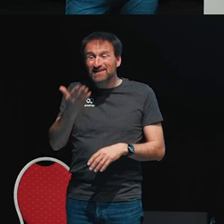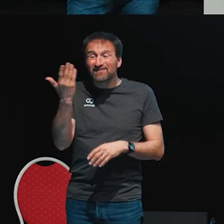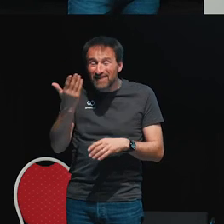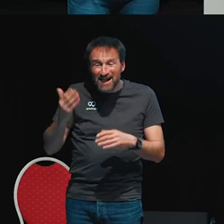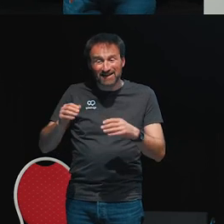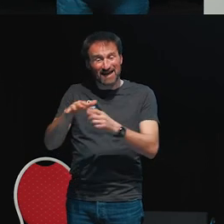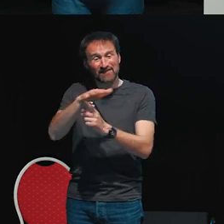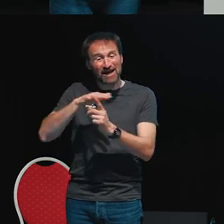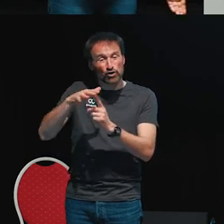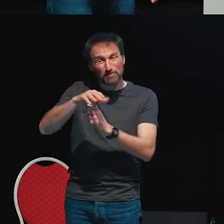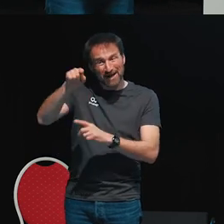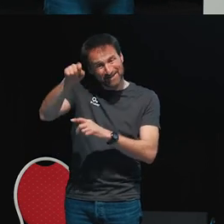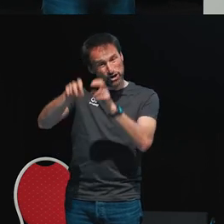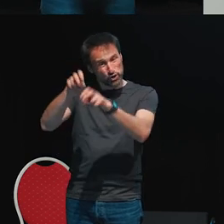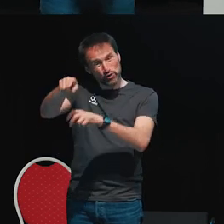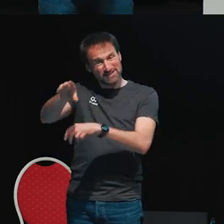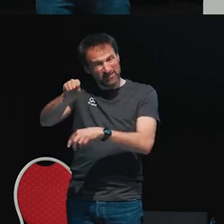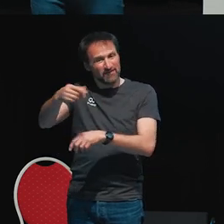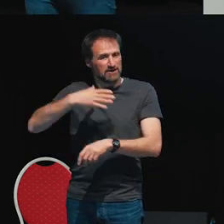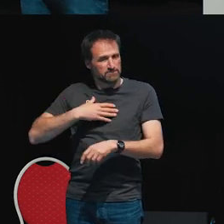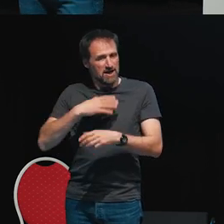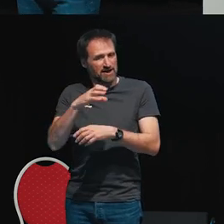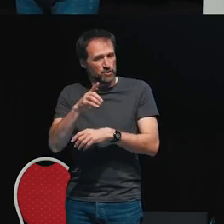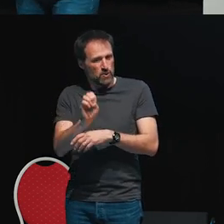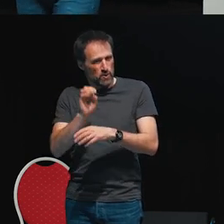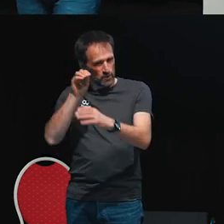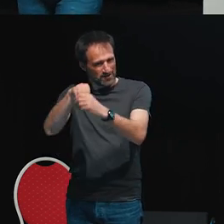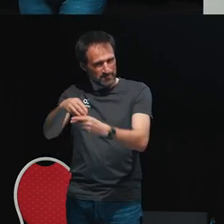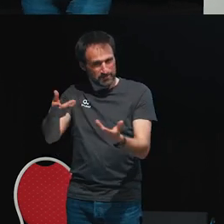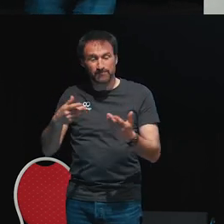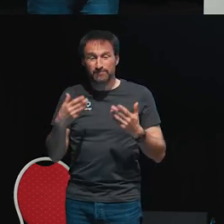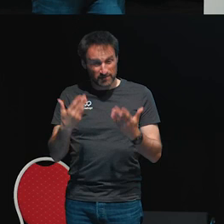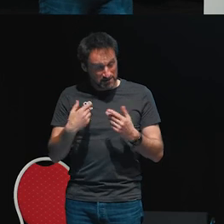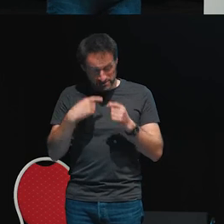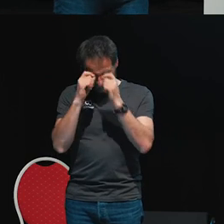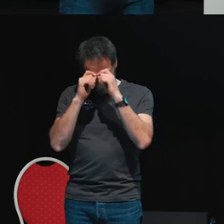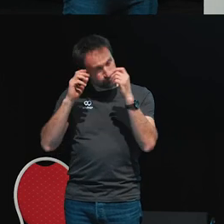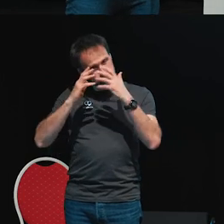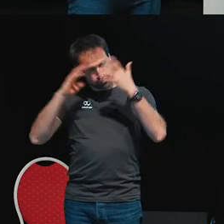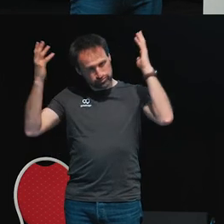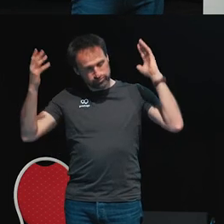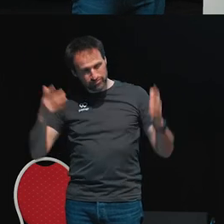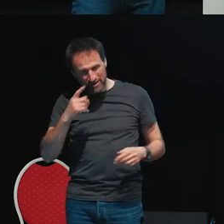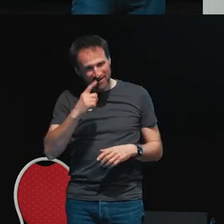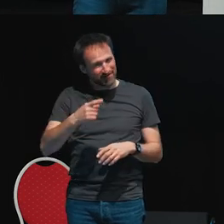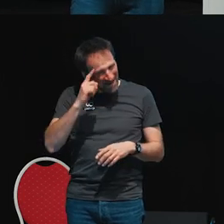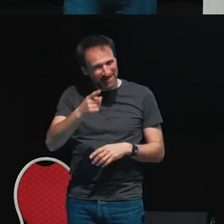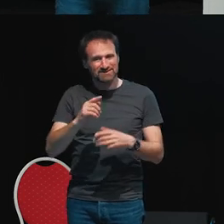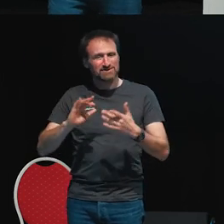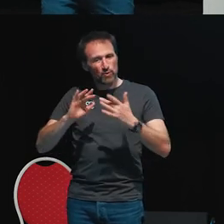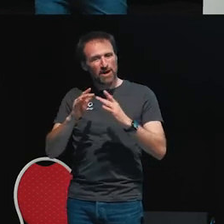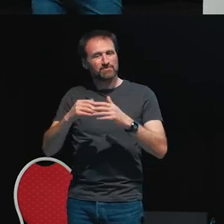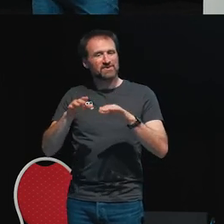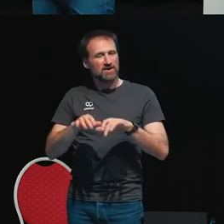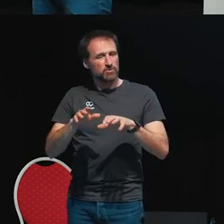is running your code in. And that's kind of mind-blowing, and no wonder web development is hard. Well, you